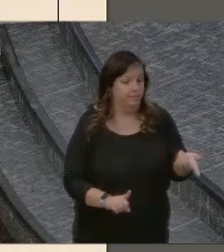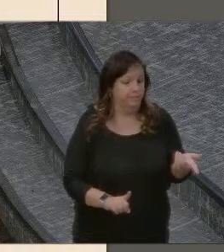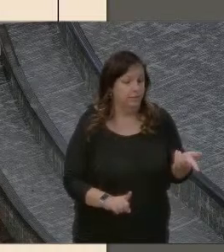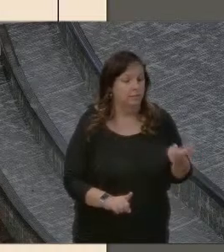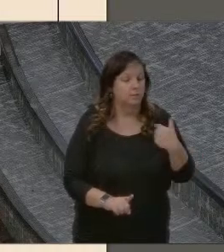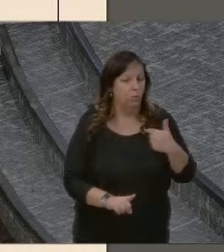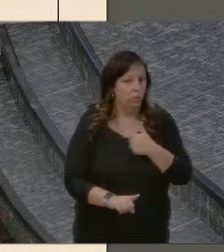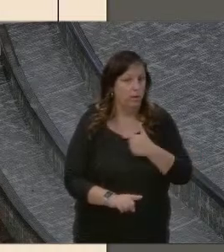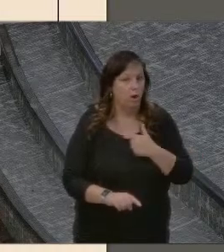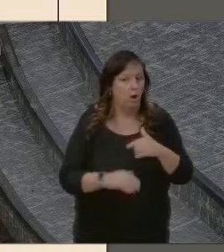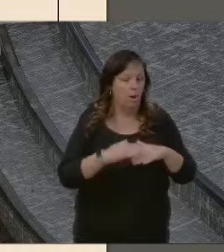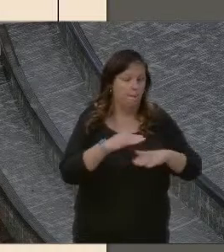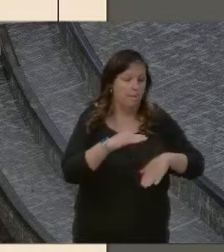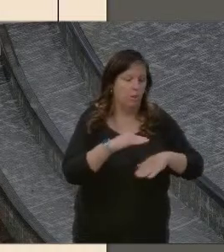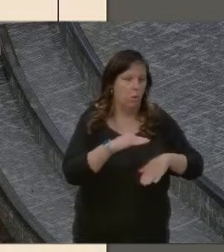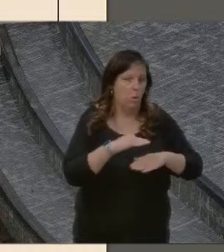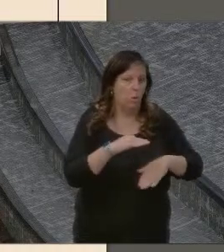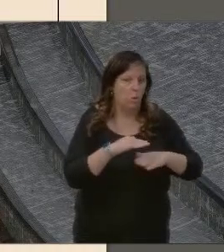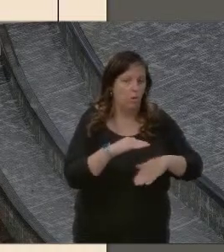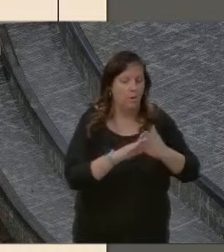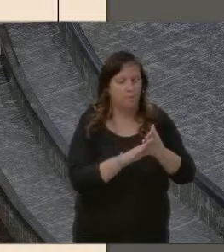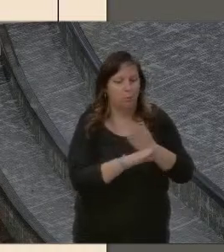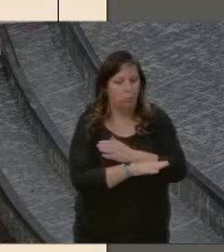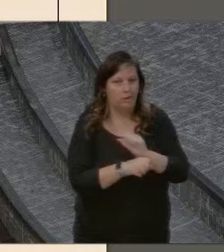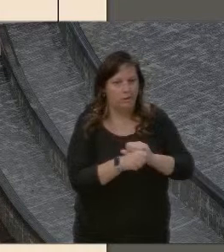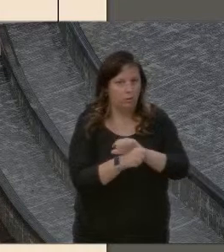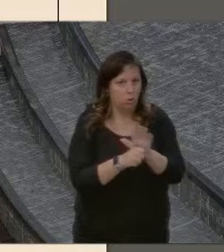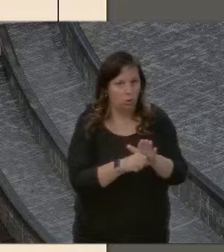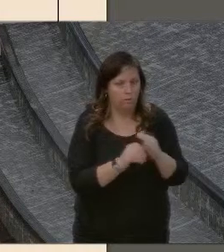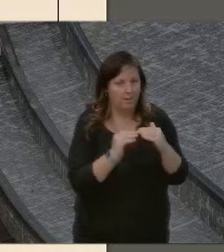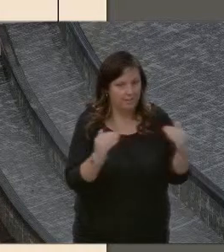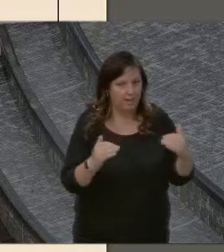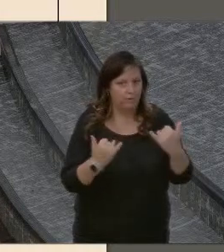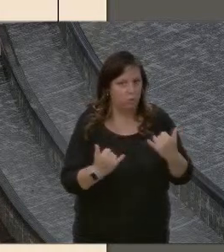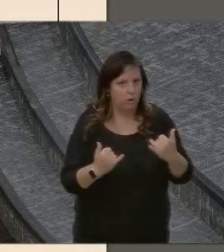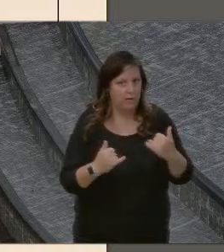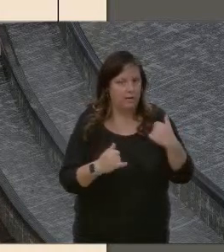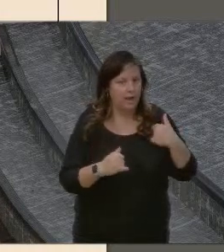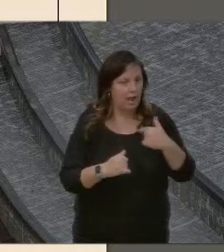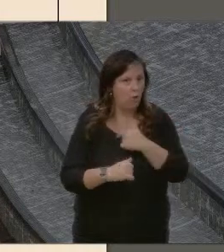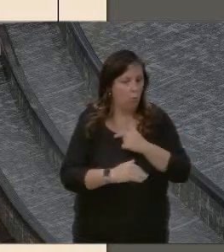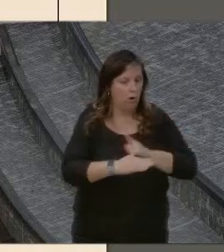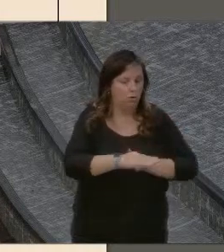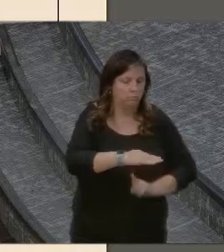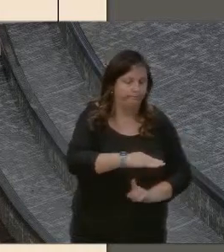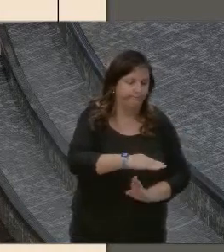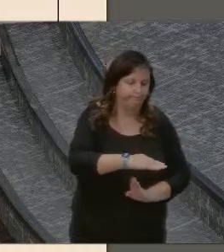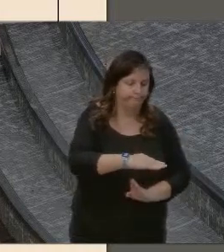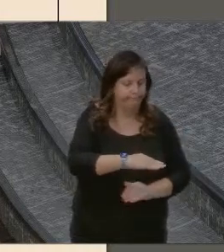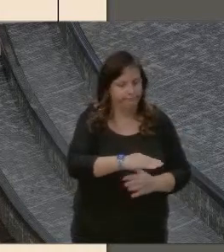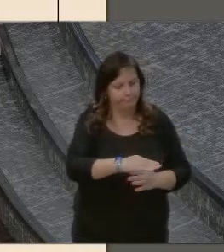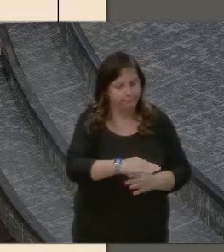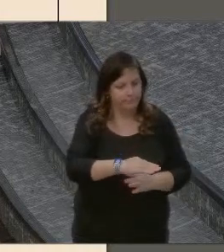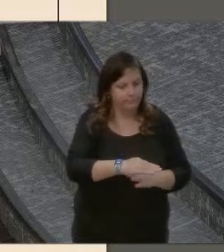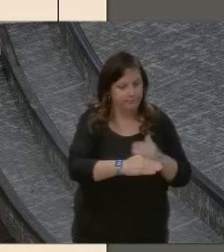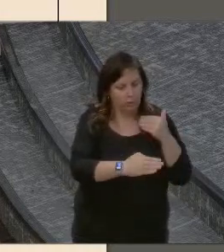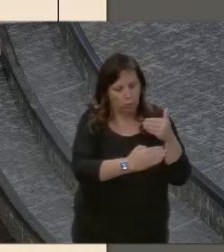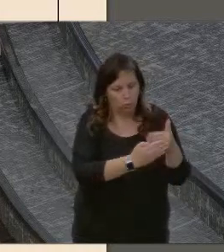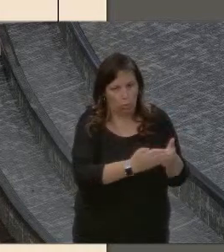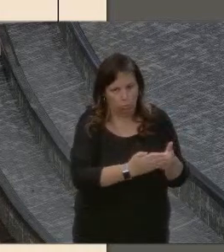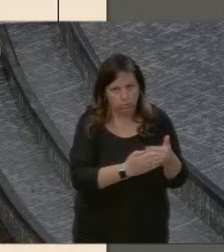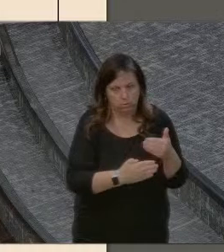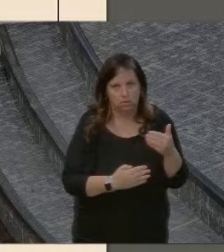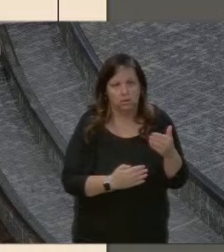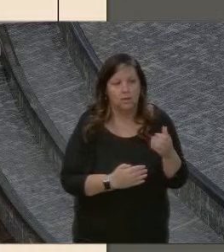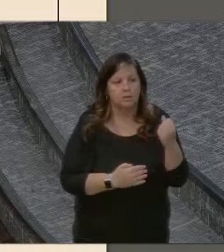pre-COVID levels, we are approaching them rapidly. The results indicate that the black-white disparities